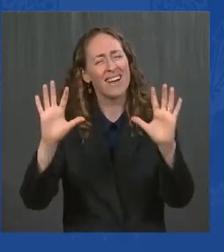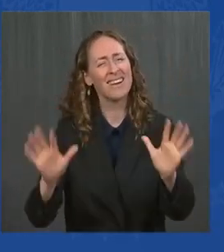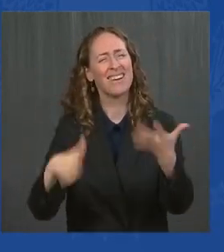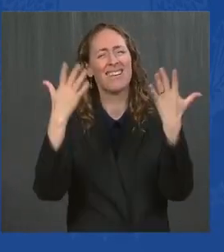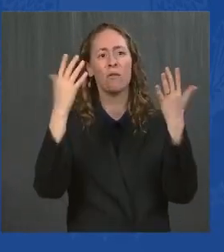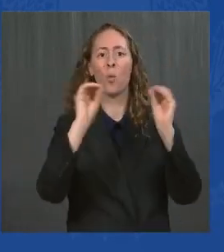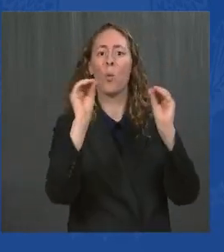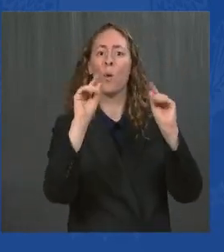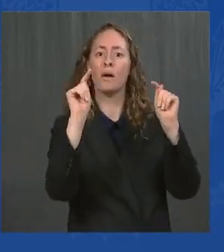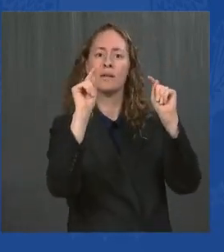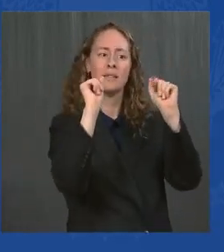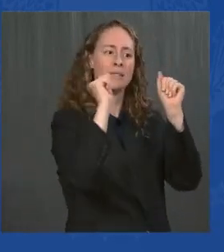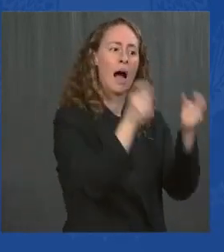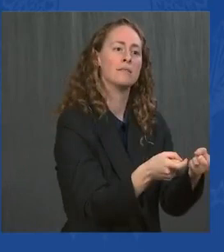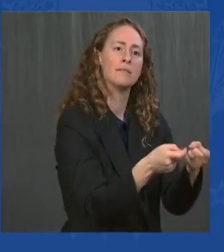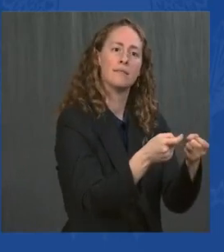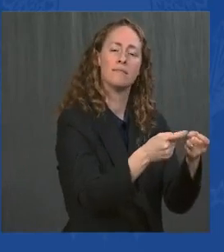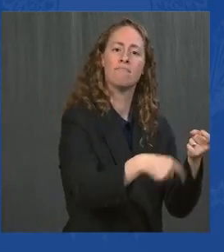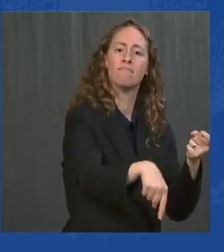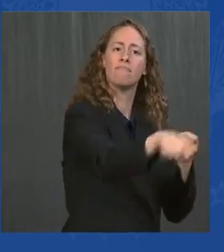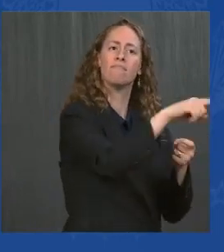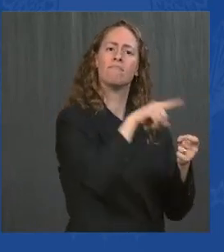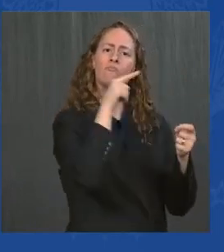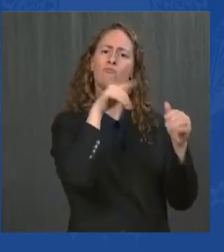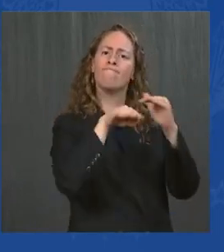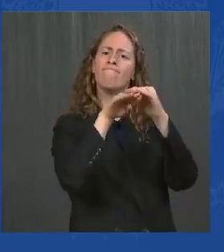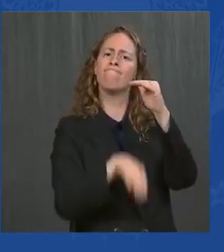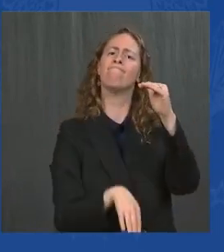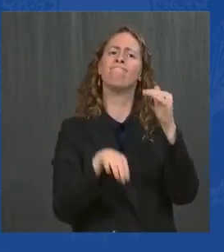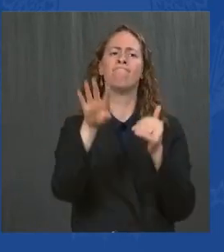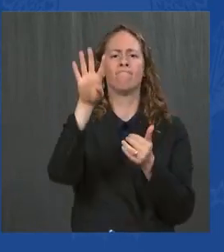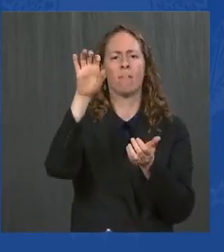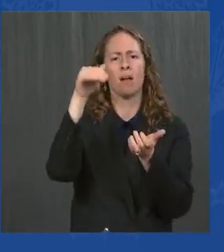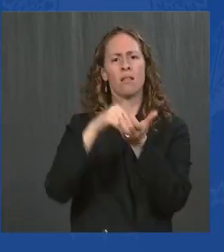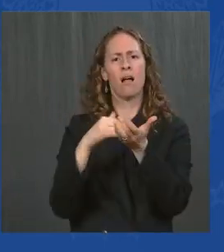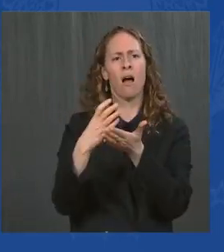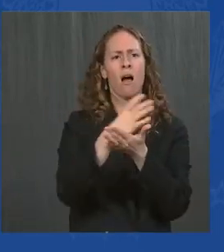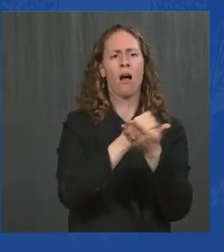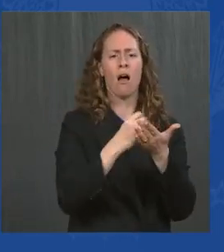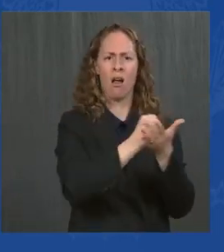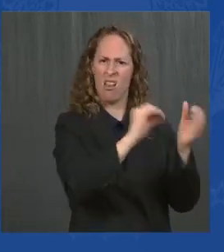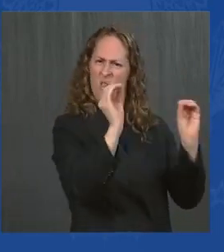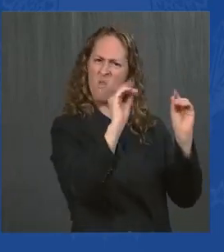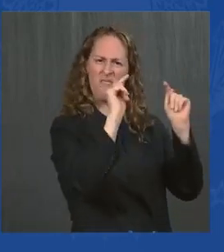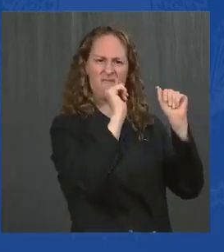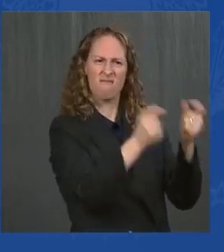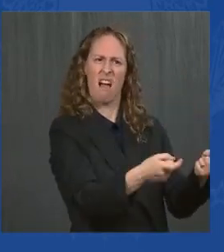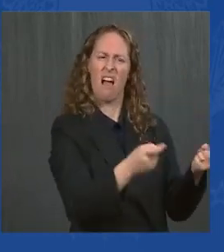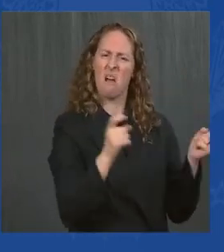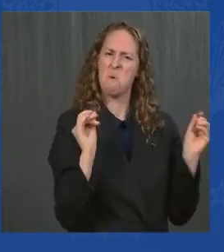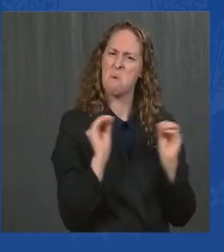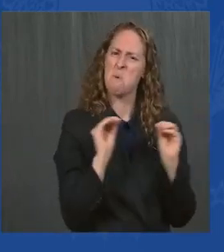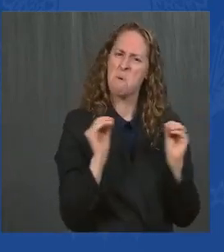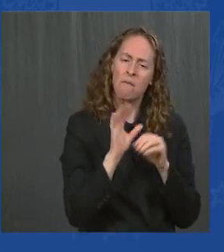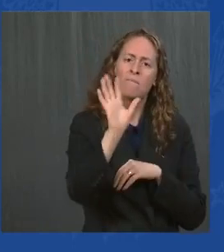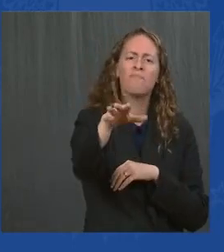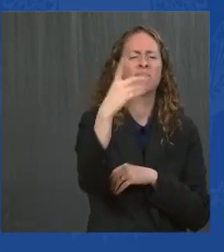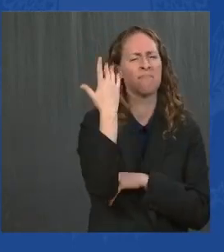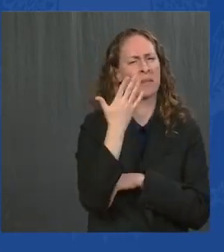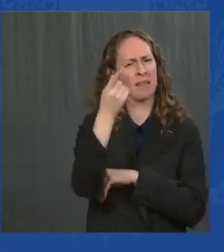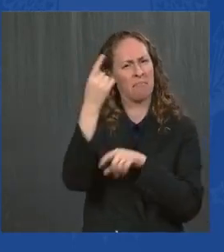anyone making less than $400,000 a year. How are we going to do that? We're going to do it by leveling the playing